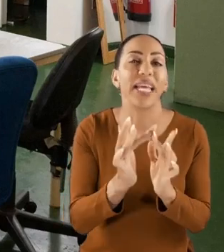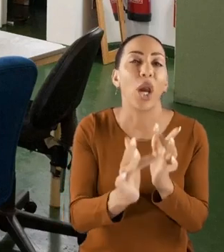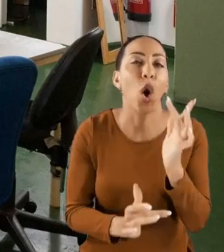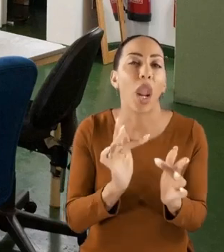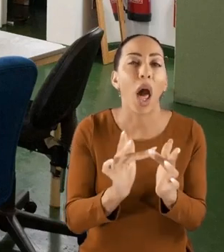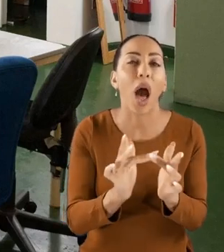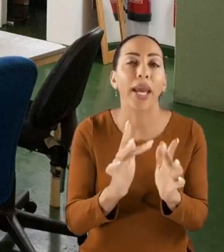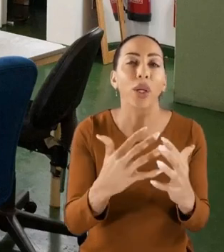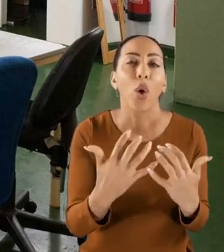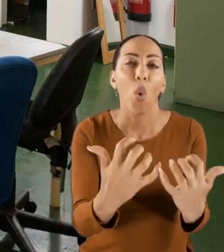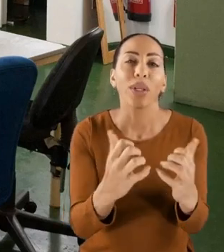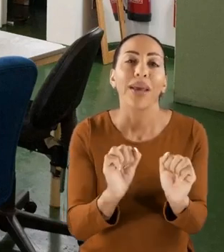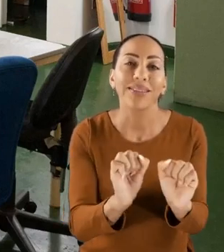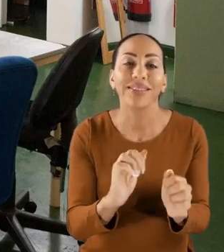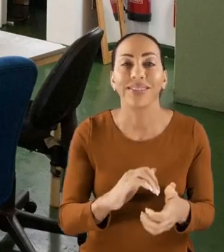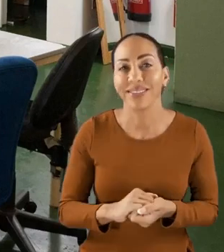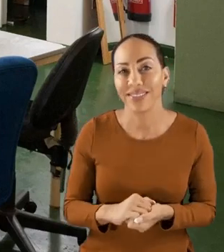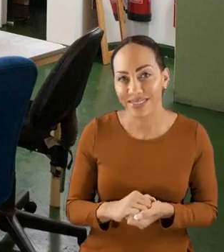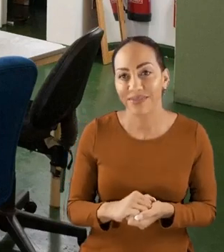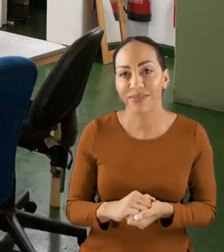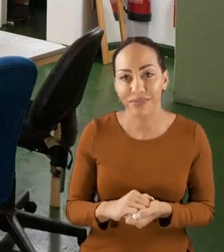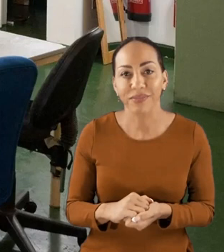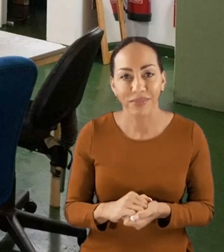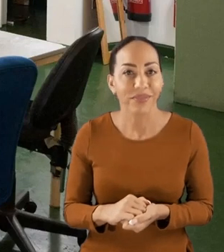for an online audience, but also that maybe we